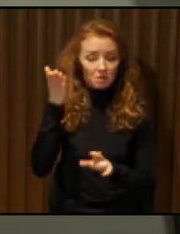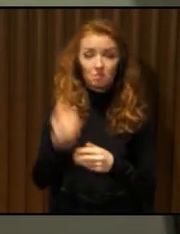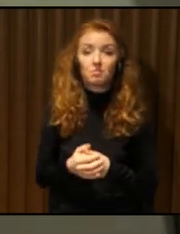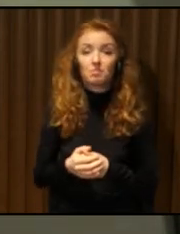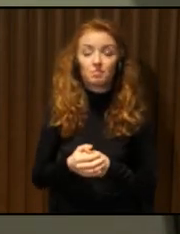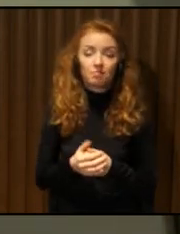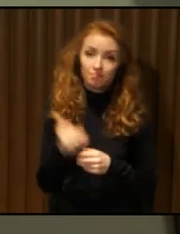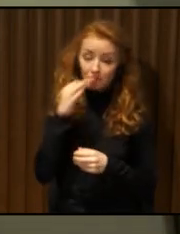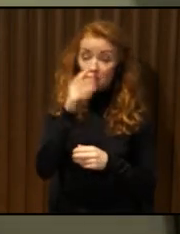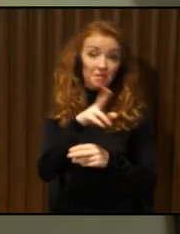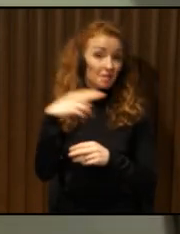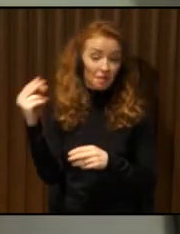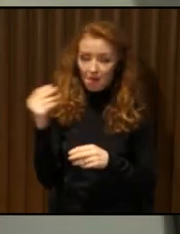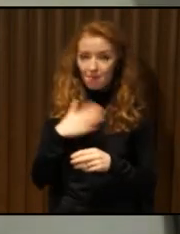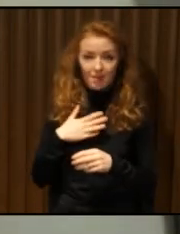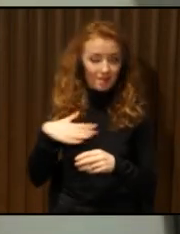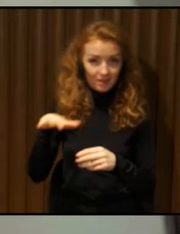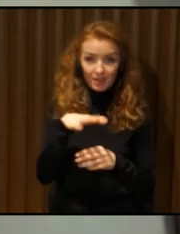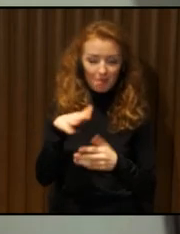No one in my family.